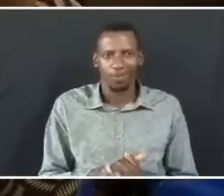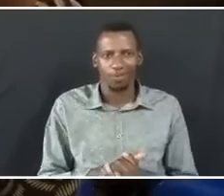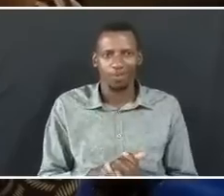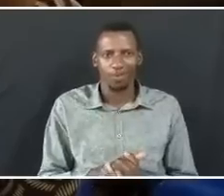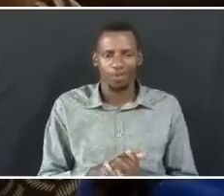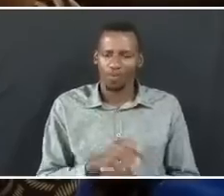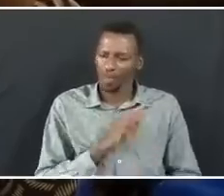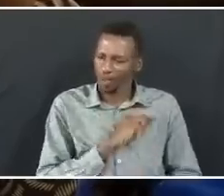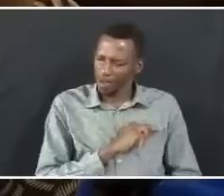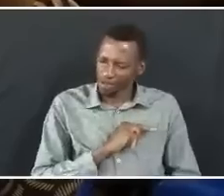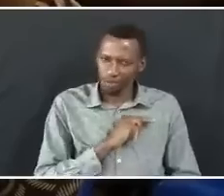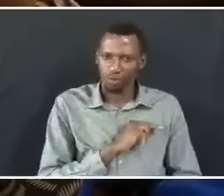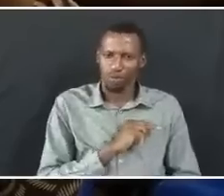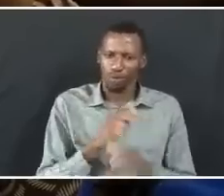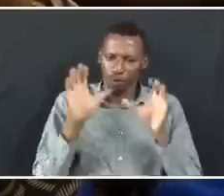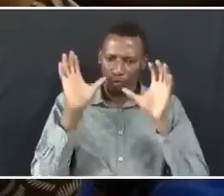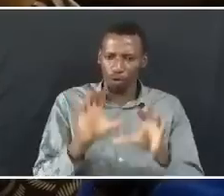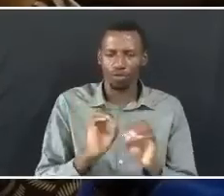comes naturally.